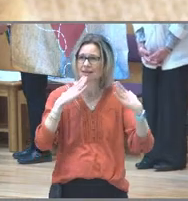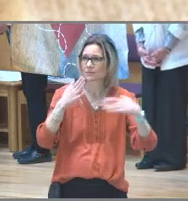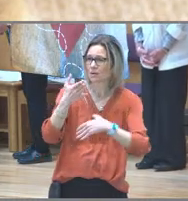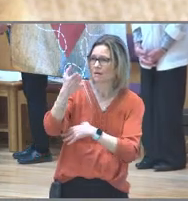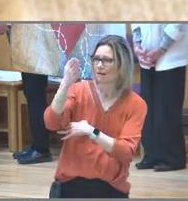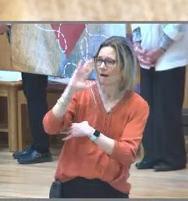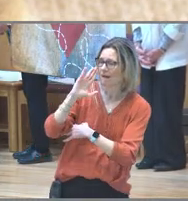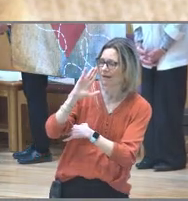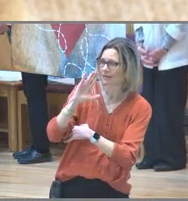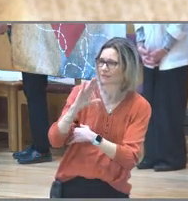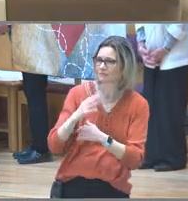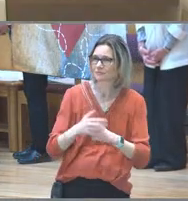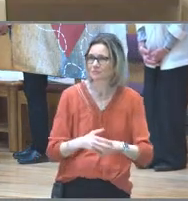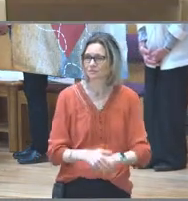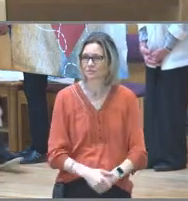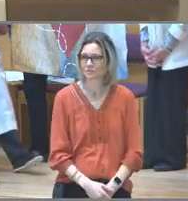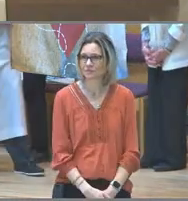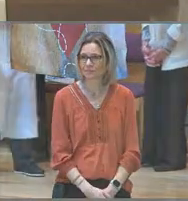please be seated.